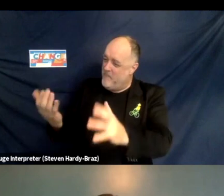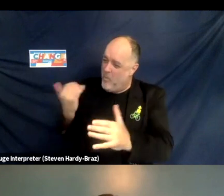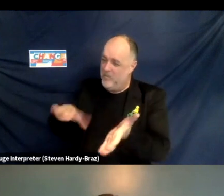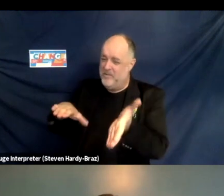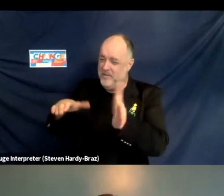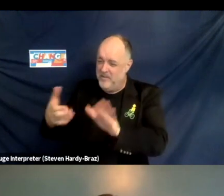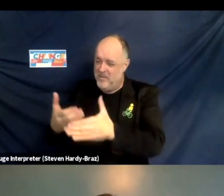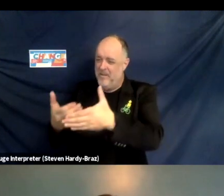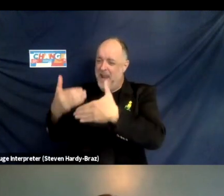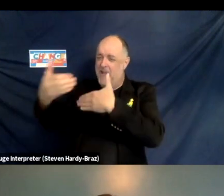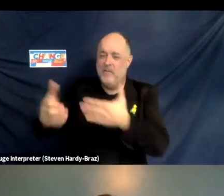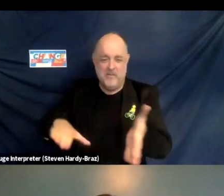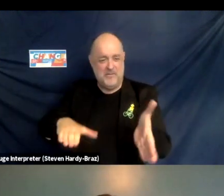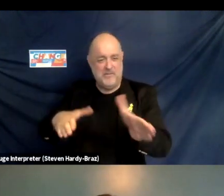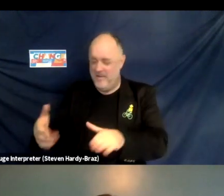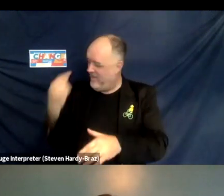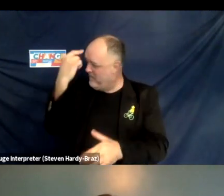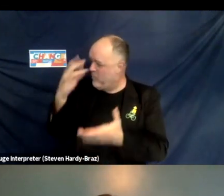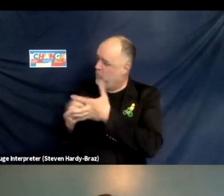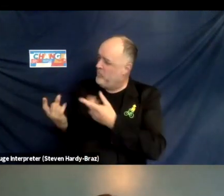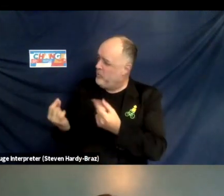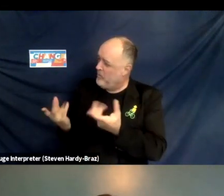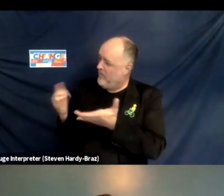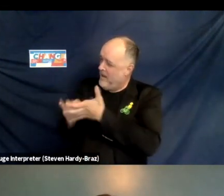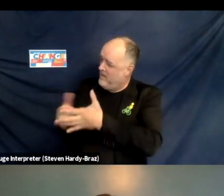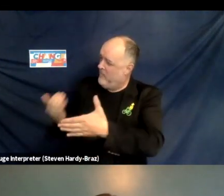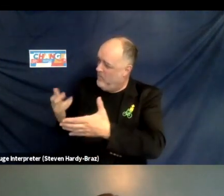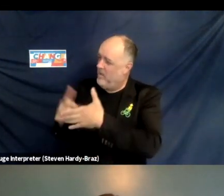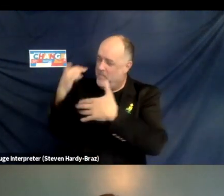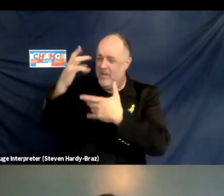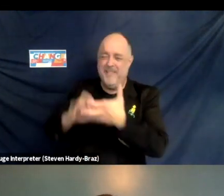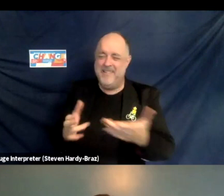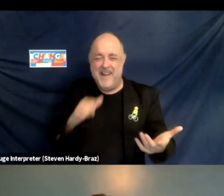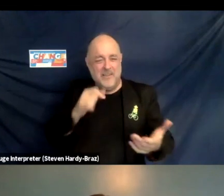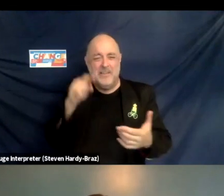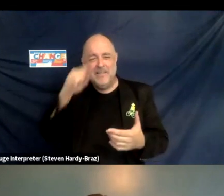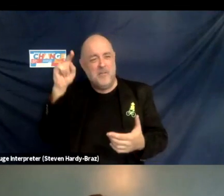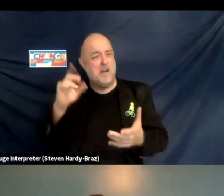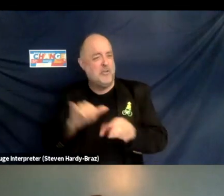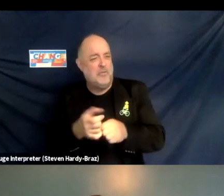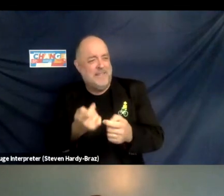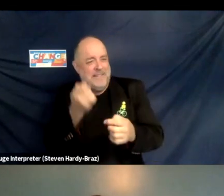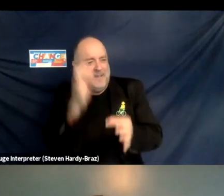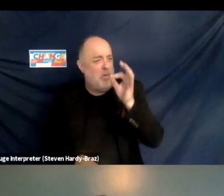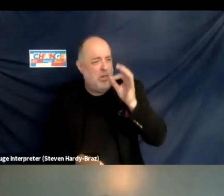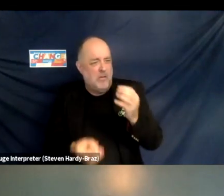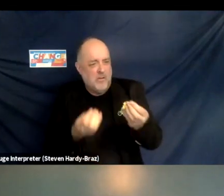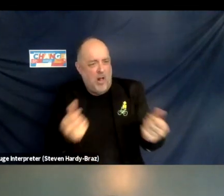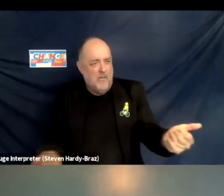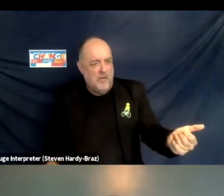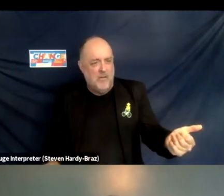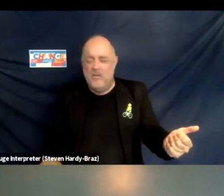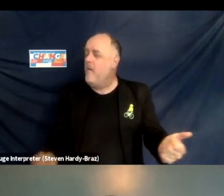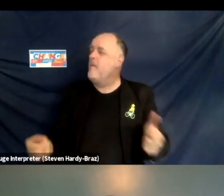a desktop exercise. This is more than a lens you put on. And so what I need from national organizations is to diversify